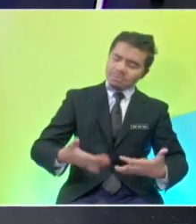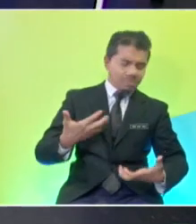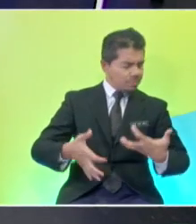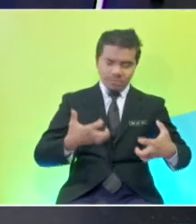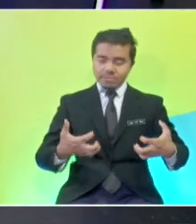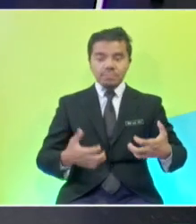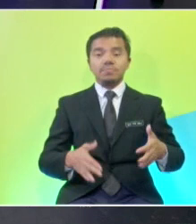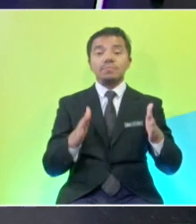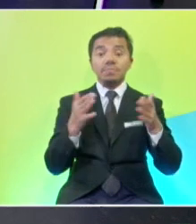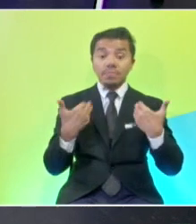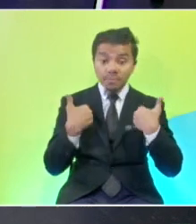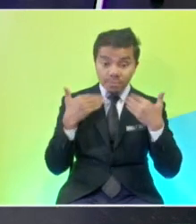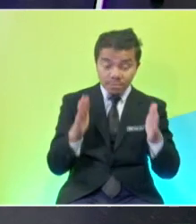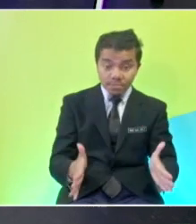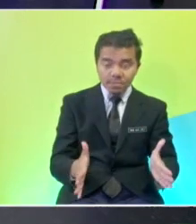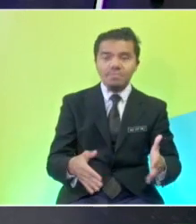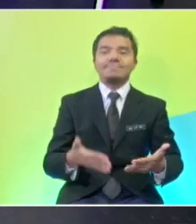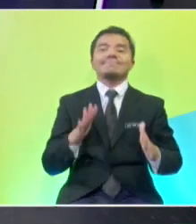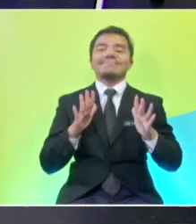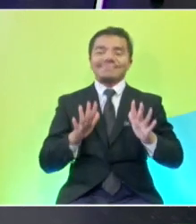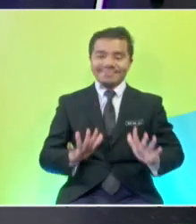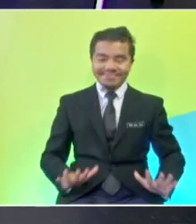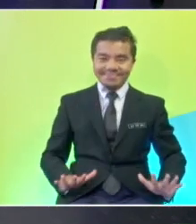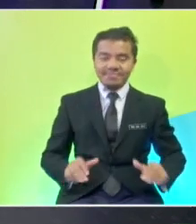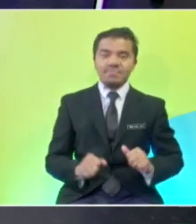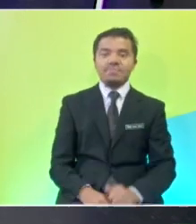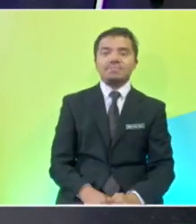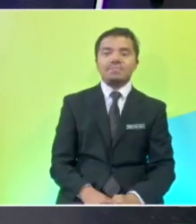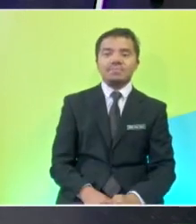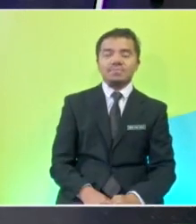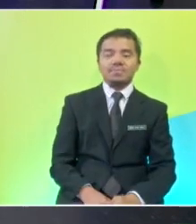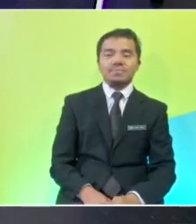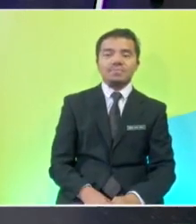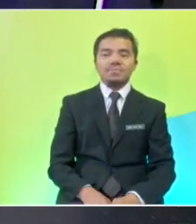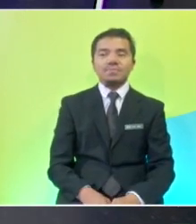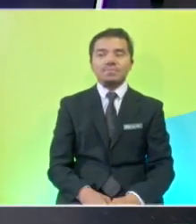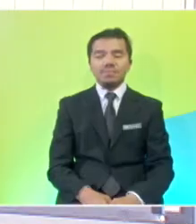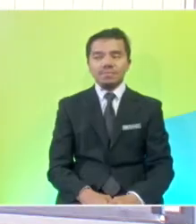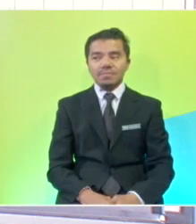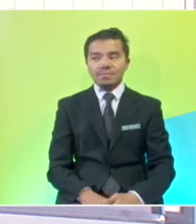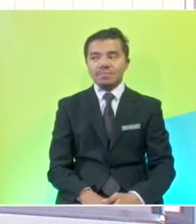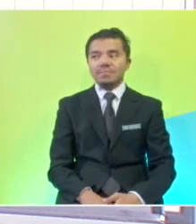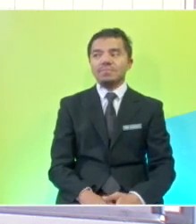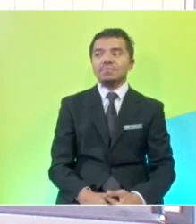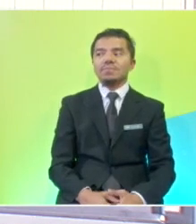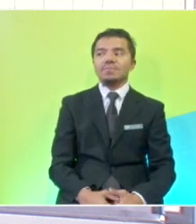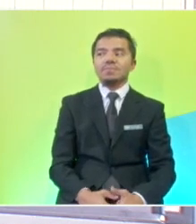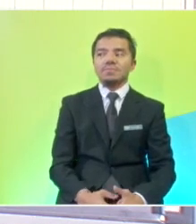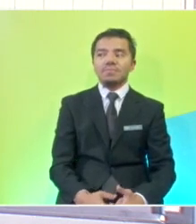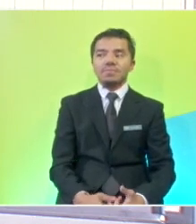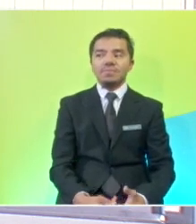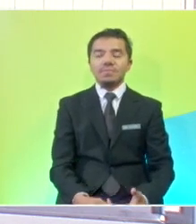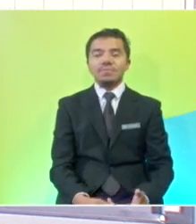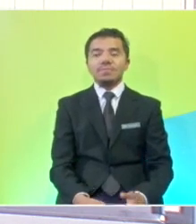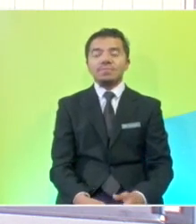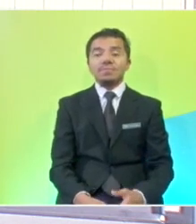Maybe for 1 year also you don't want to look at that person, still can control. That Correct. we call voluntary action. I see. So involuntary action, it cannot stop.